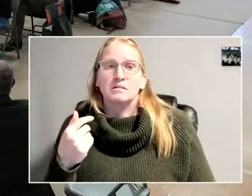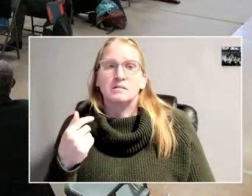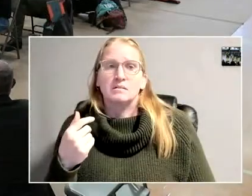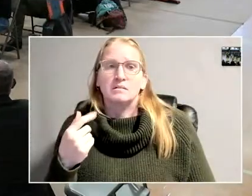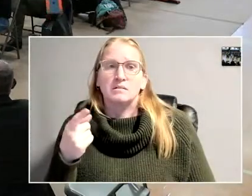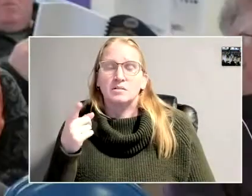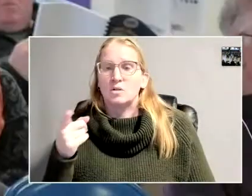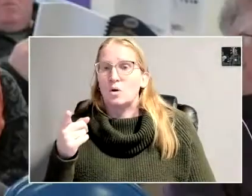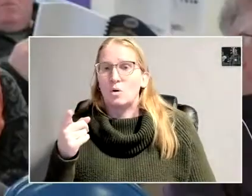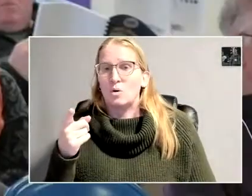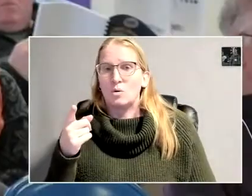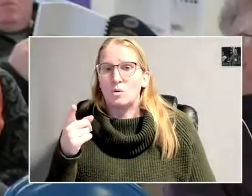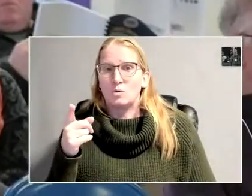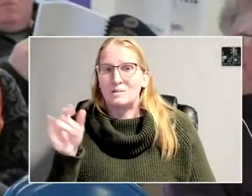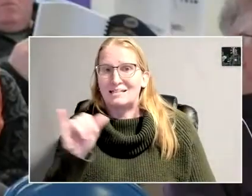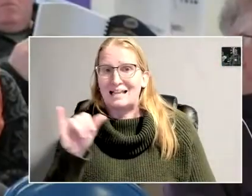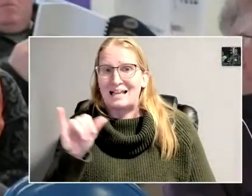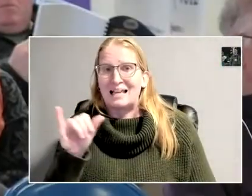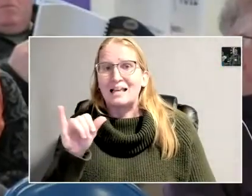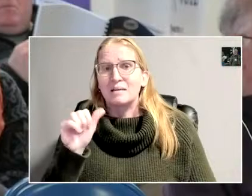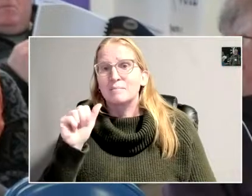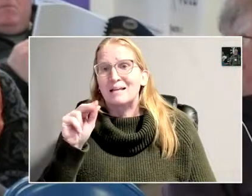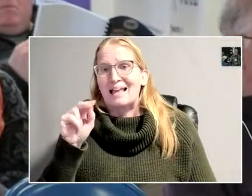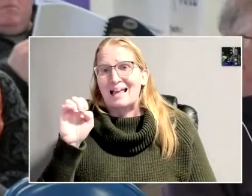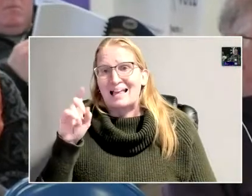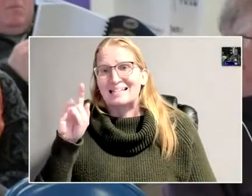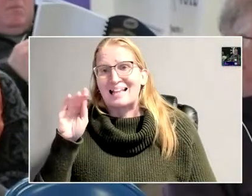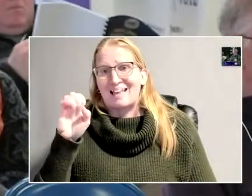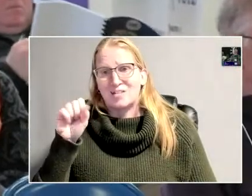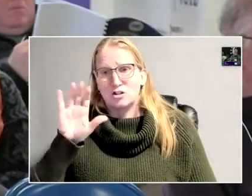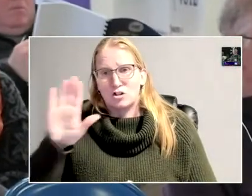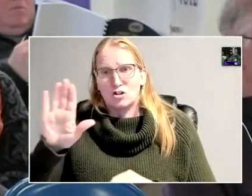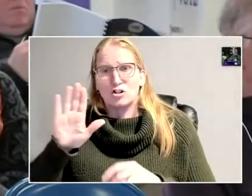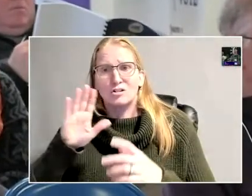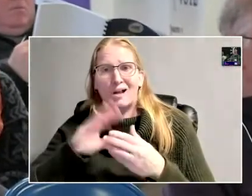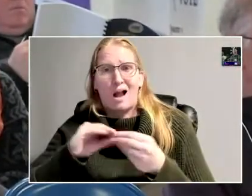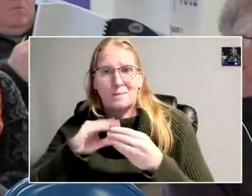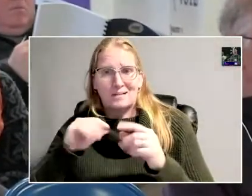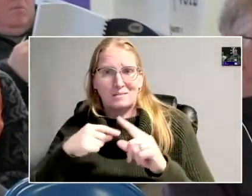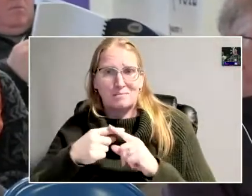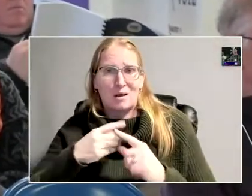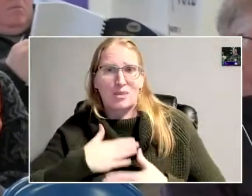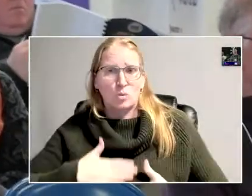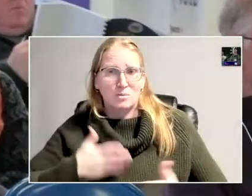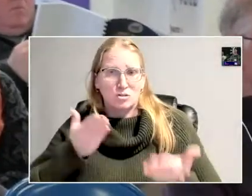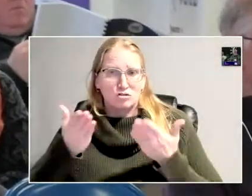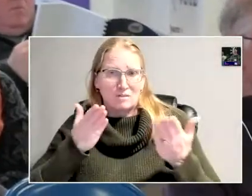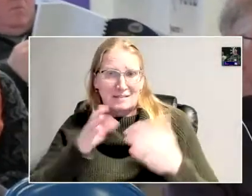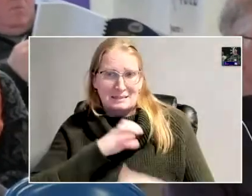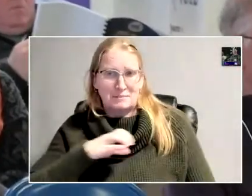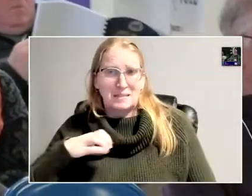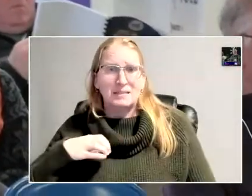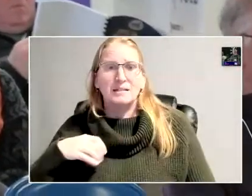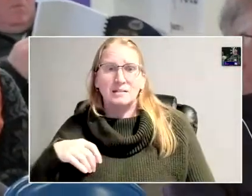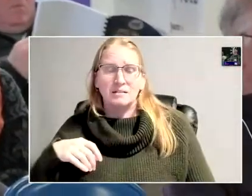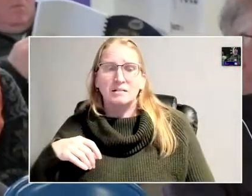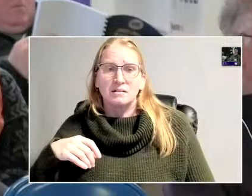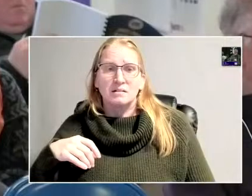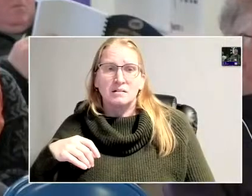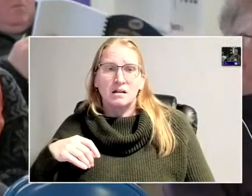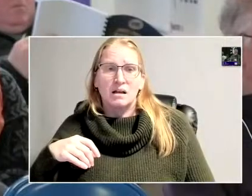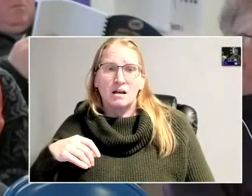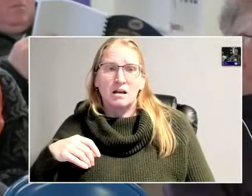Davis's uh comments about the Human Service committee and uh say that uh we are I think